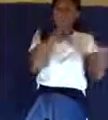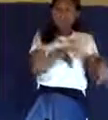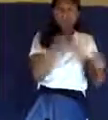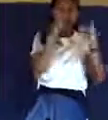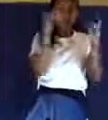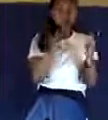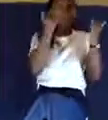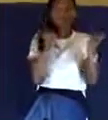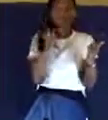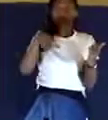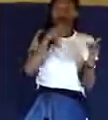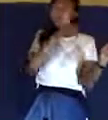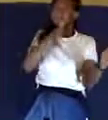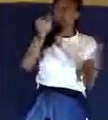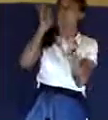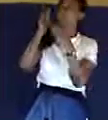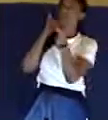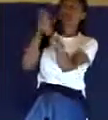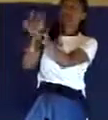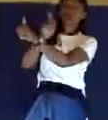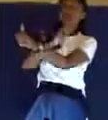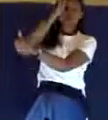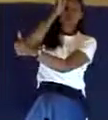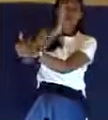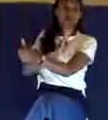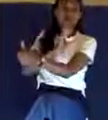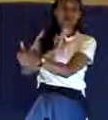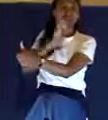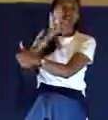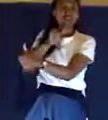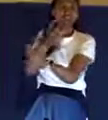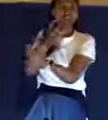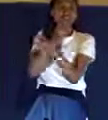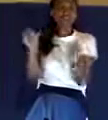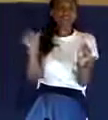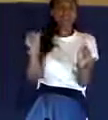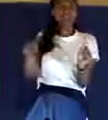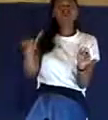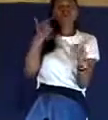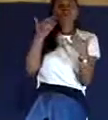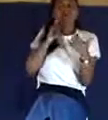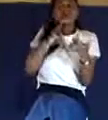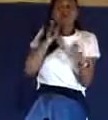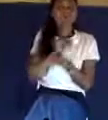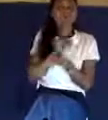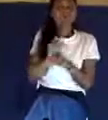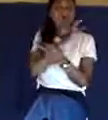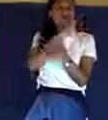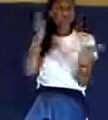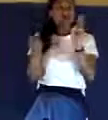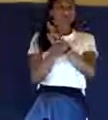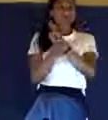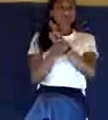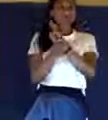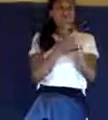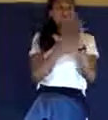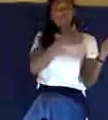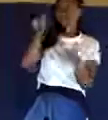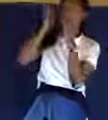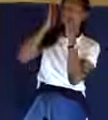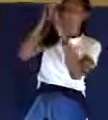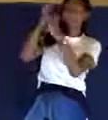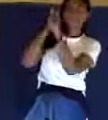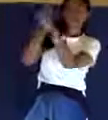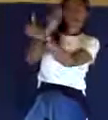true God. That's salvation. That's true repentance. That's turning to the Lord. And